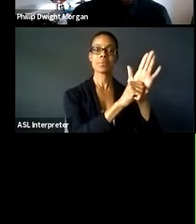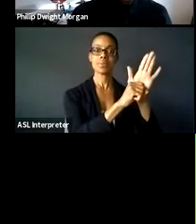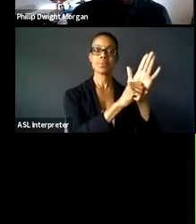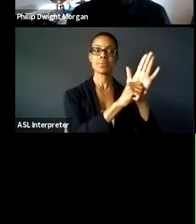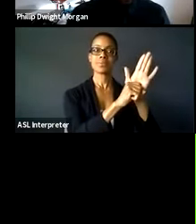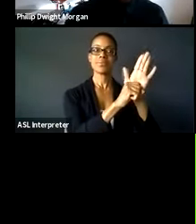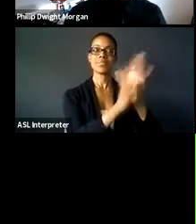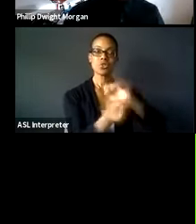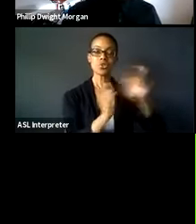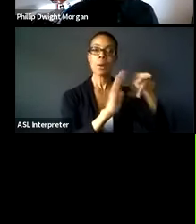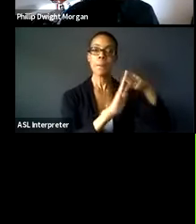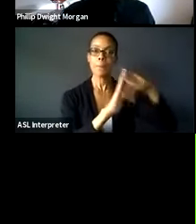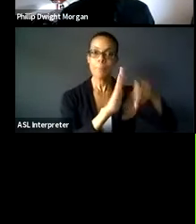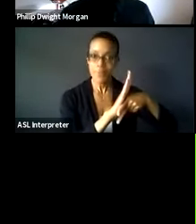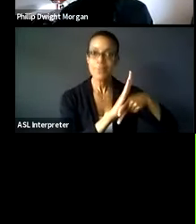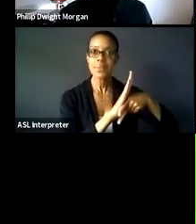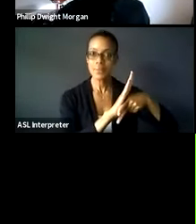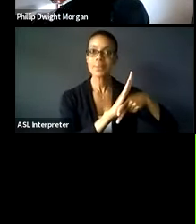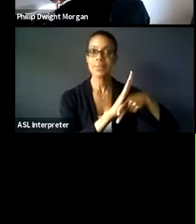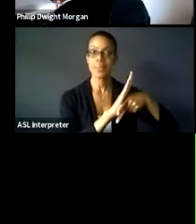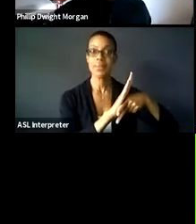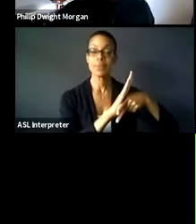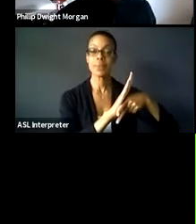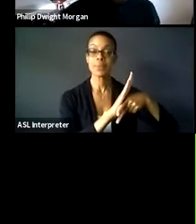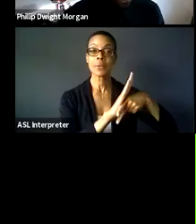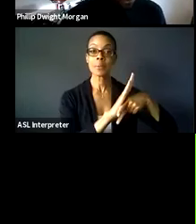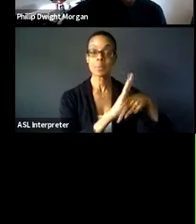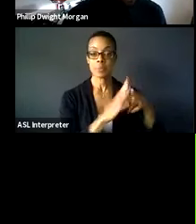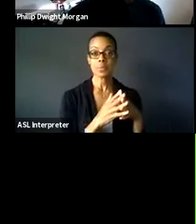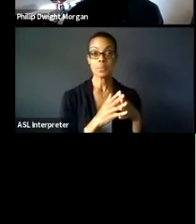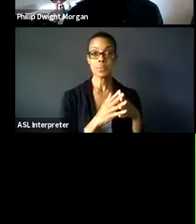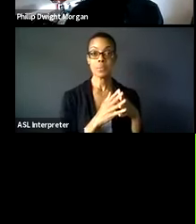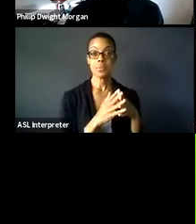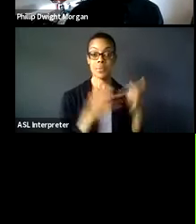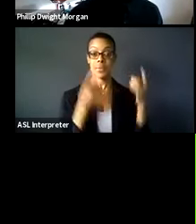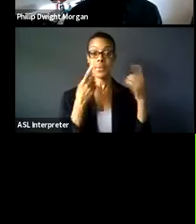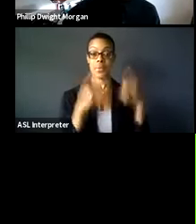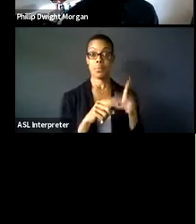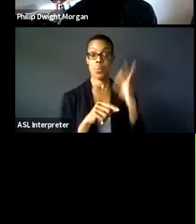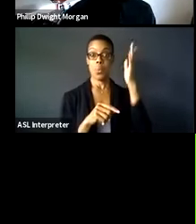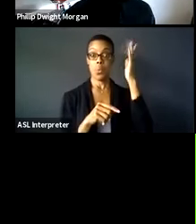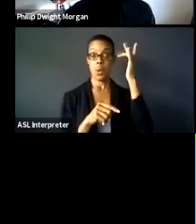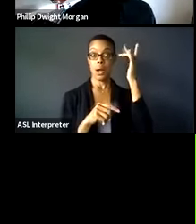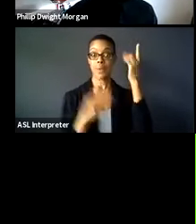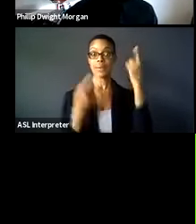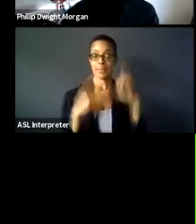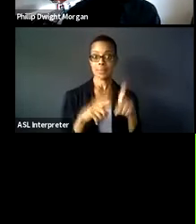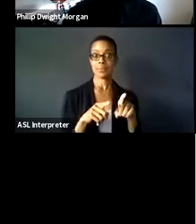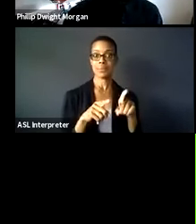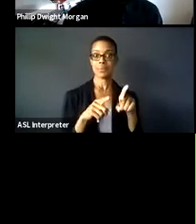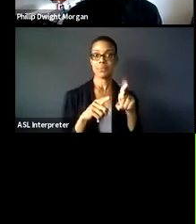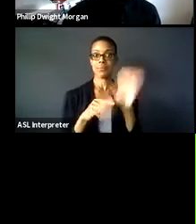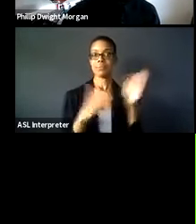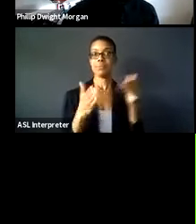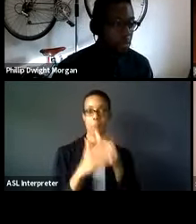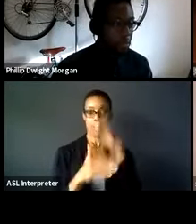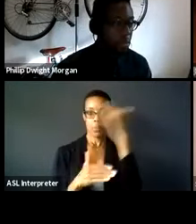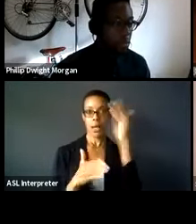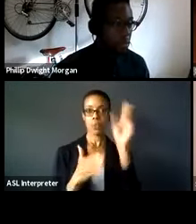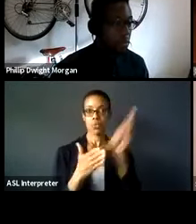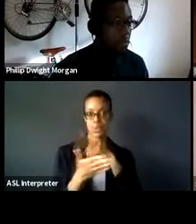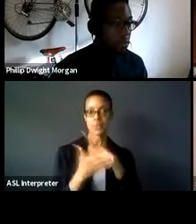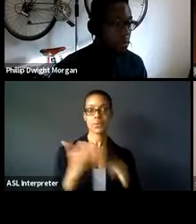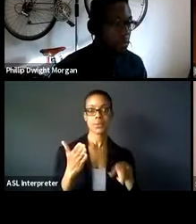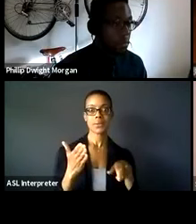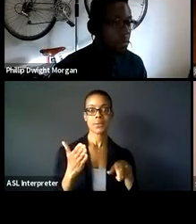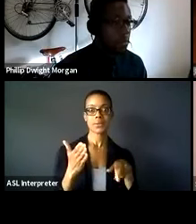policy change. And that all came about because of the incident of anti-Black racism that was very